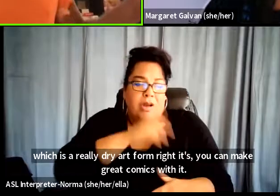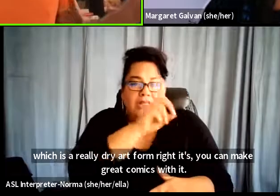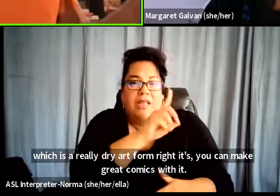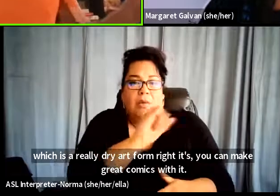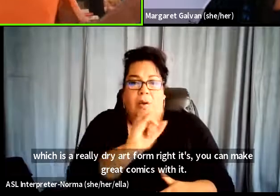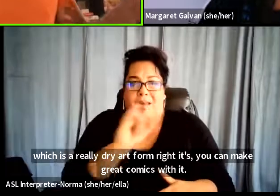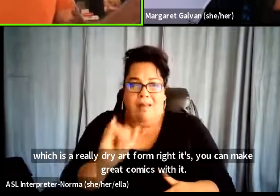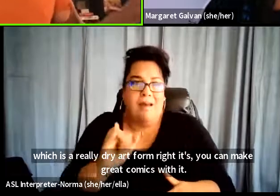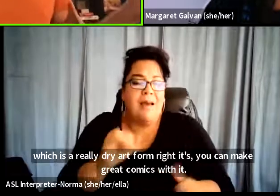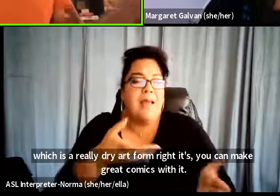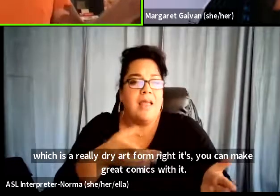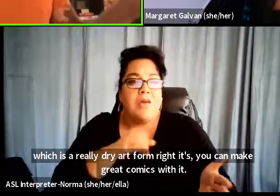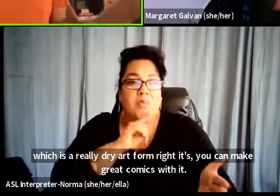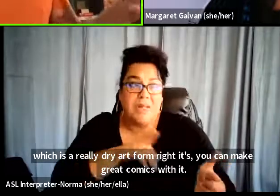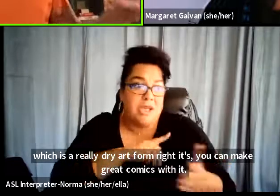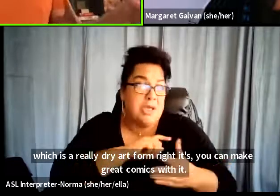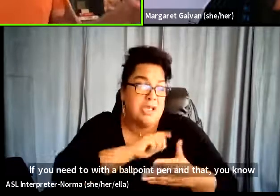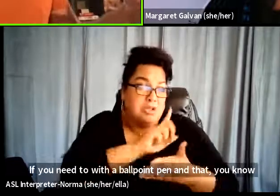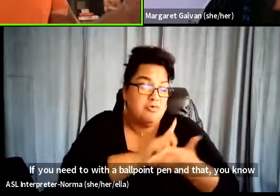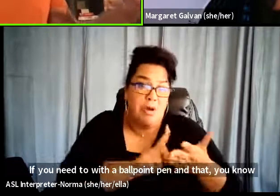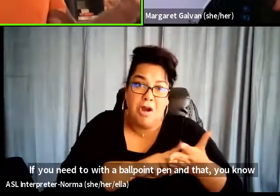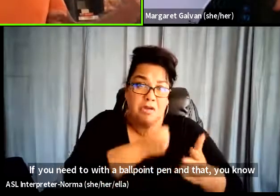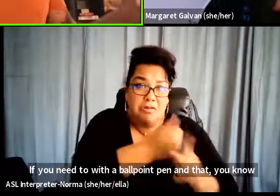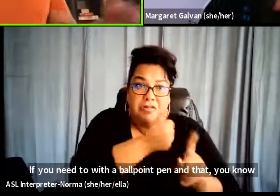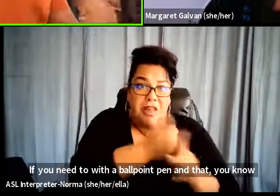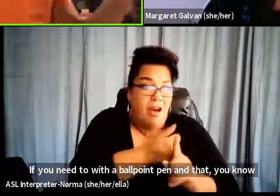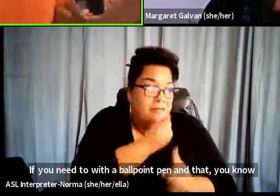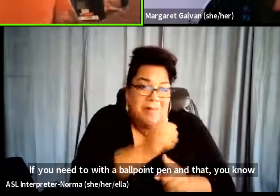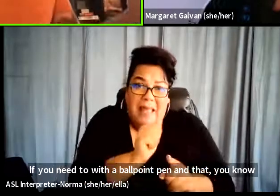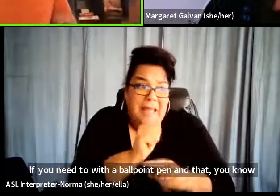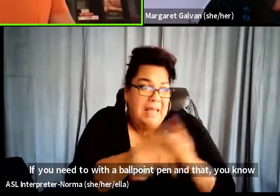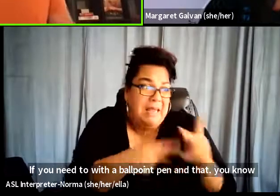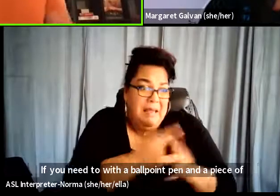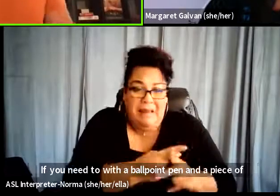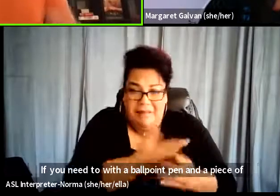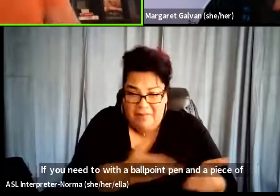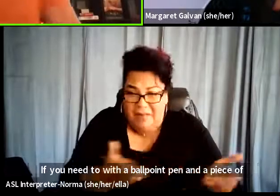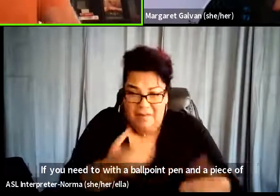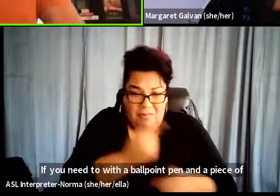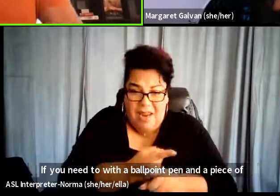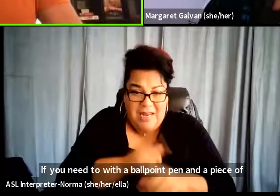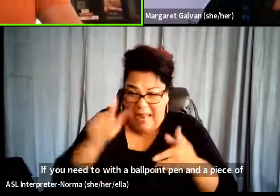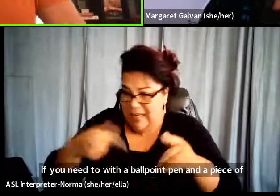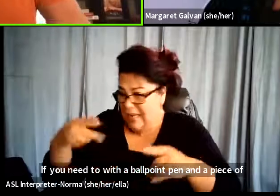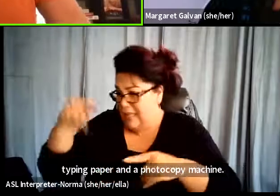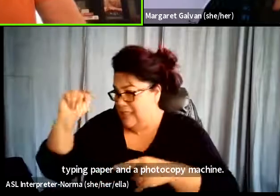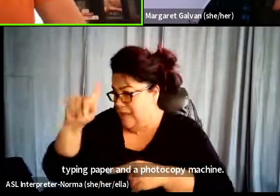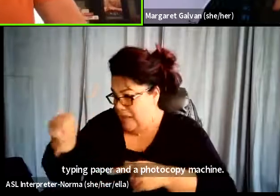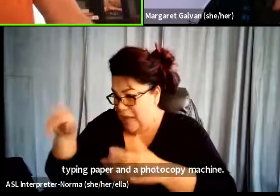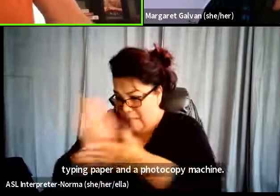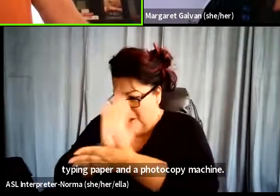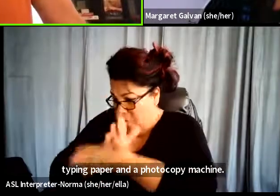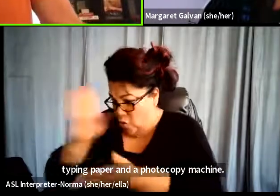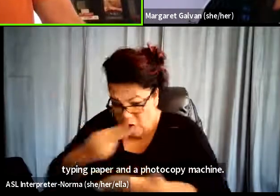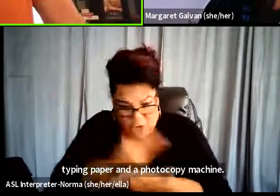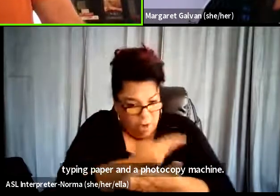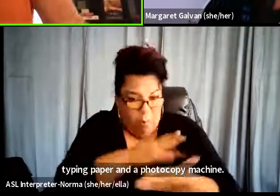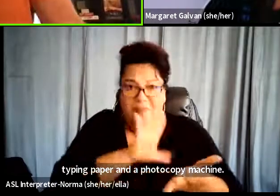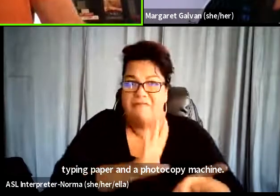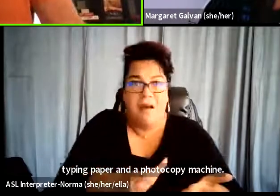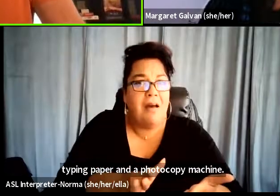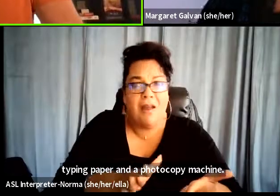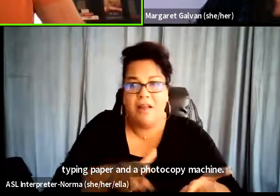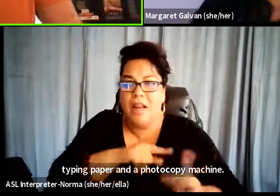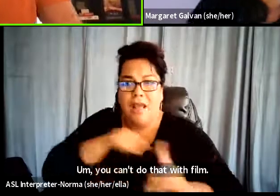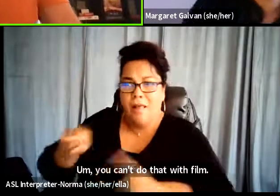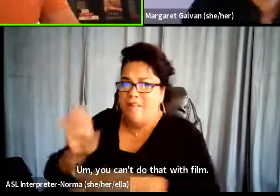need to, with a ballpoint pen and a, you know, a piece of typing paper and a photocopy machine. Um, you can't do that with film. Apparently